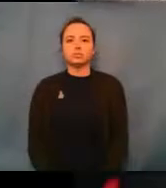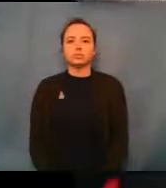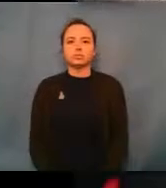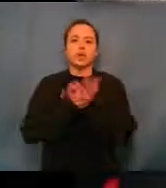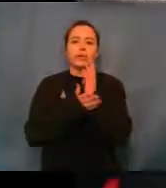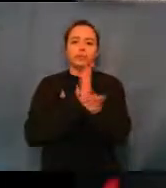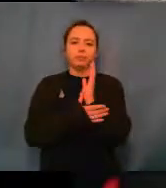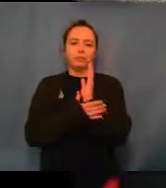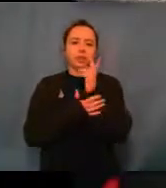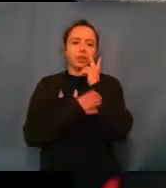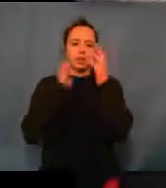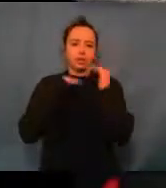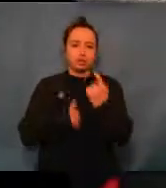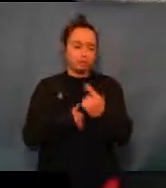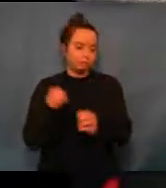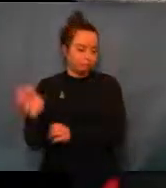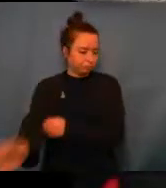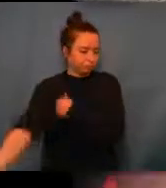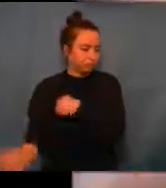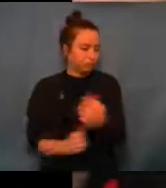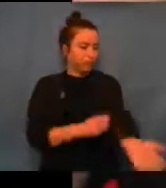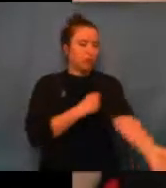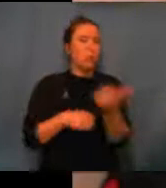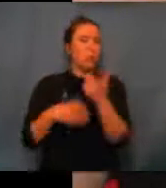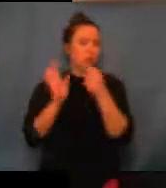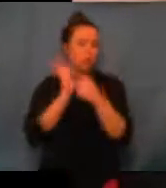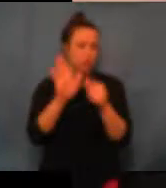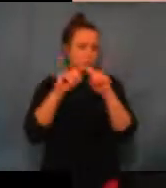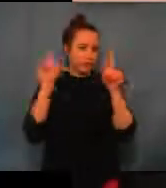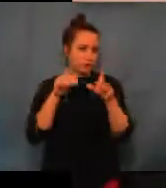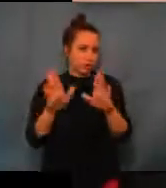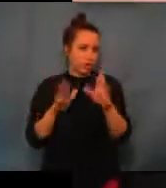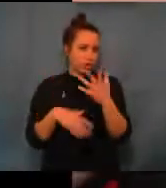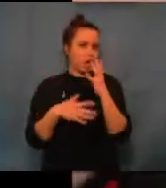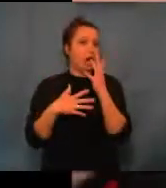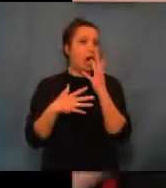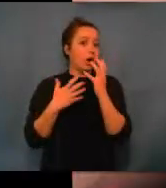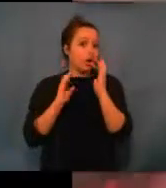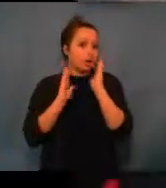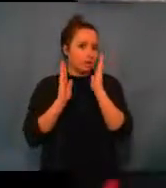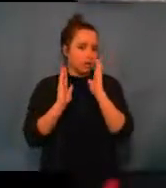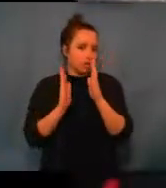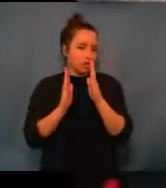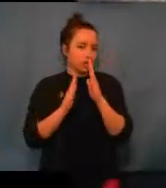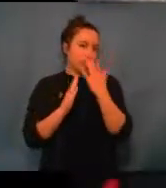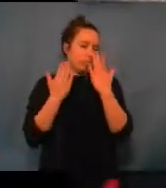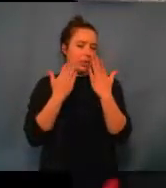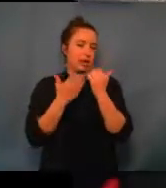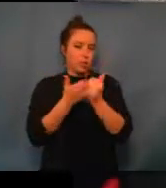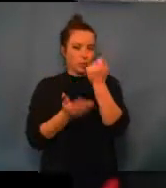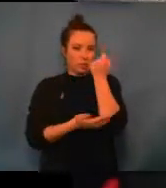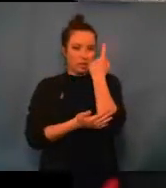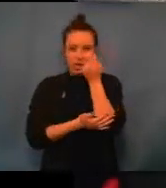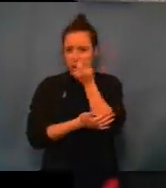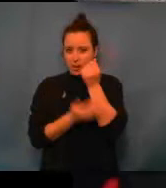All right, let's look at the next one. We're going to do these a little differently, so I want you to look at this strategy and see if this makes more sense in